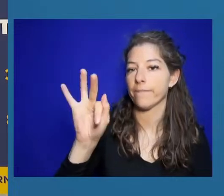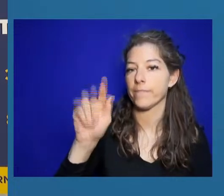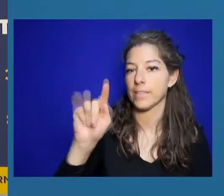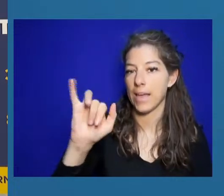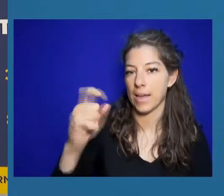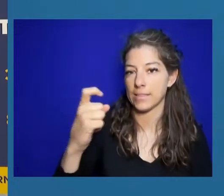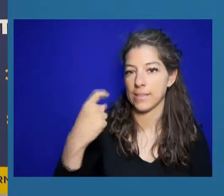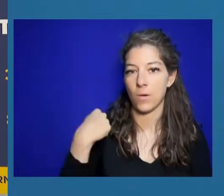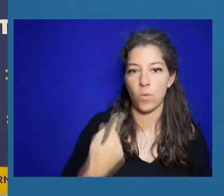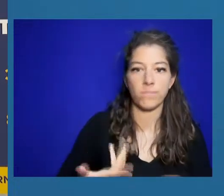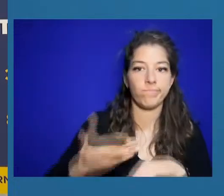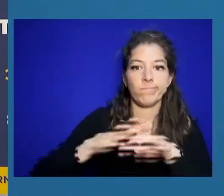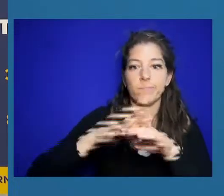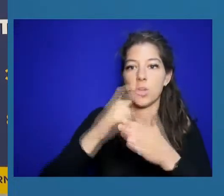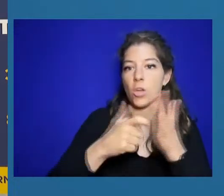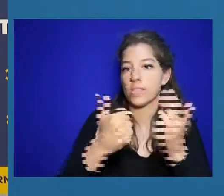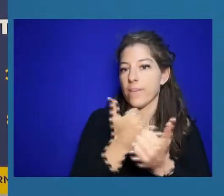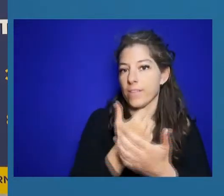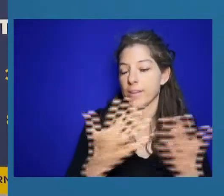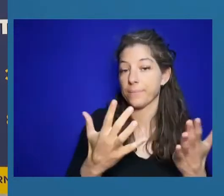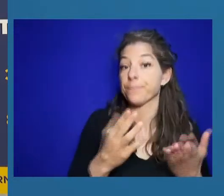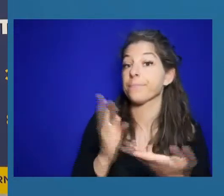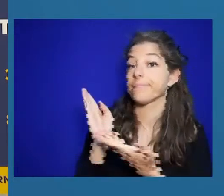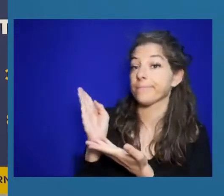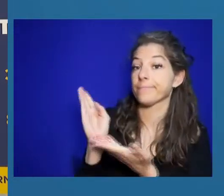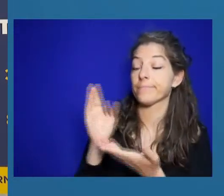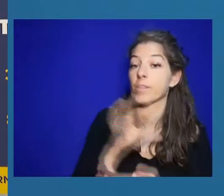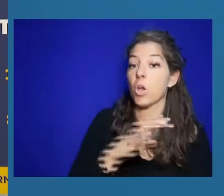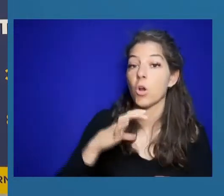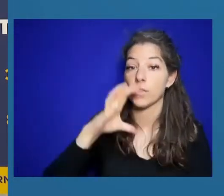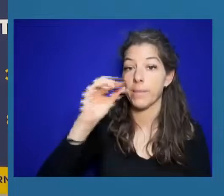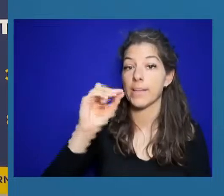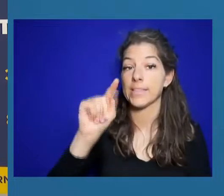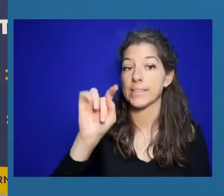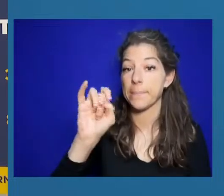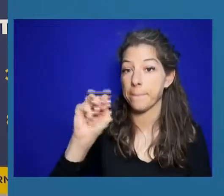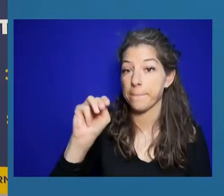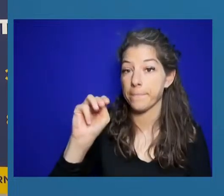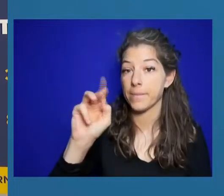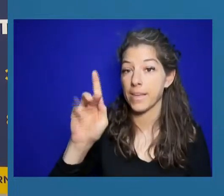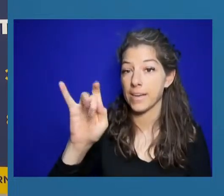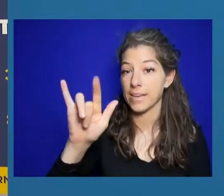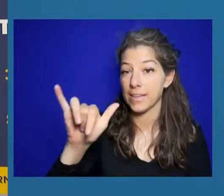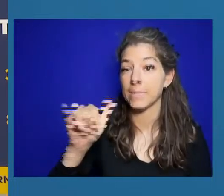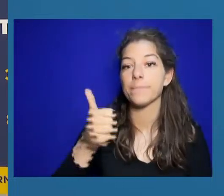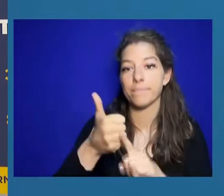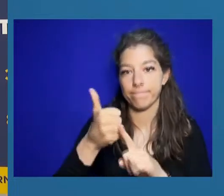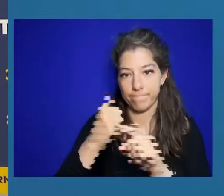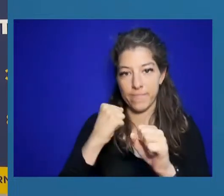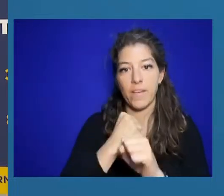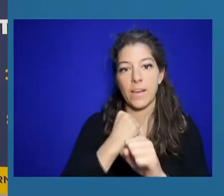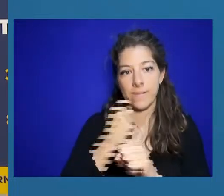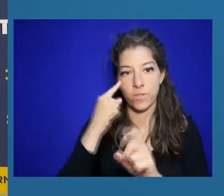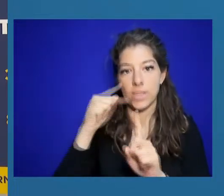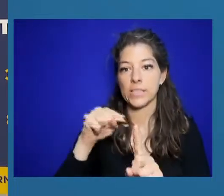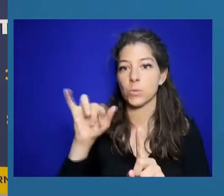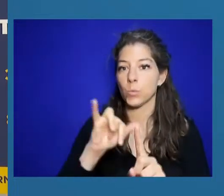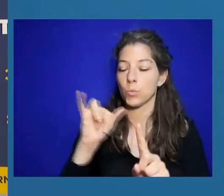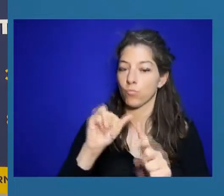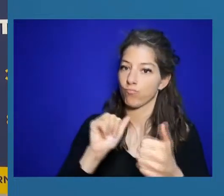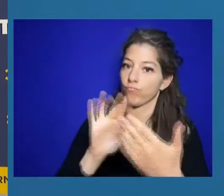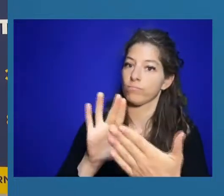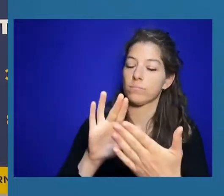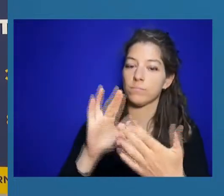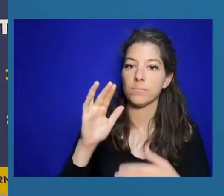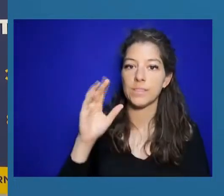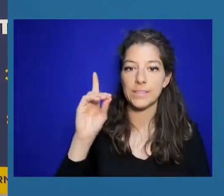buy. I'm joined here by Congressman Kennedy, who's also on the front lines fighting the fight in Washington in